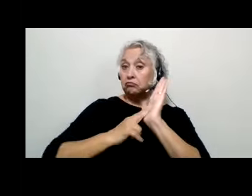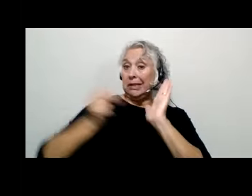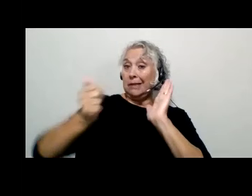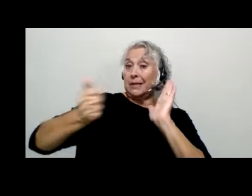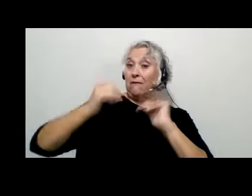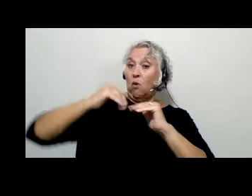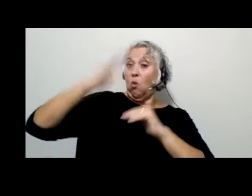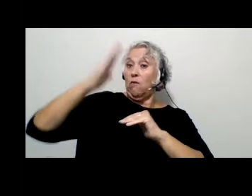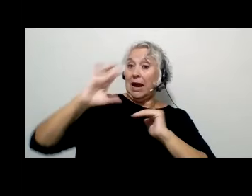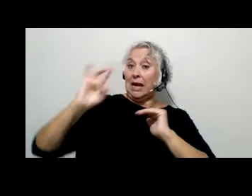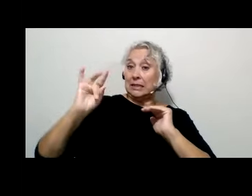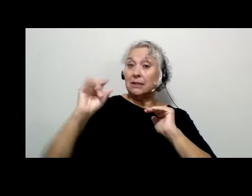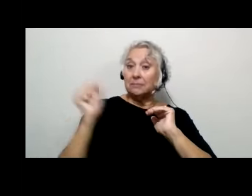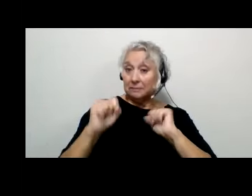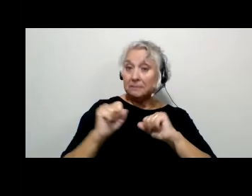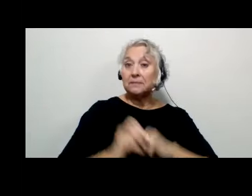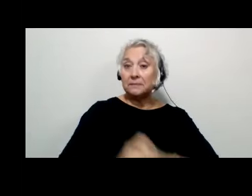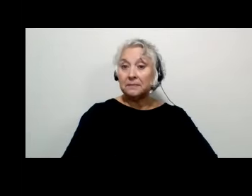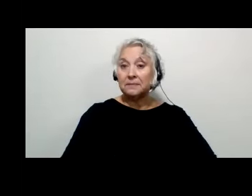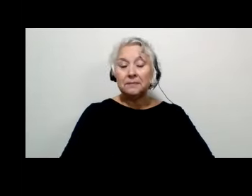themselves.